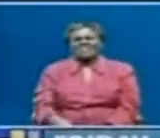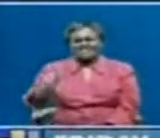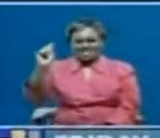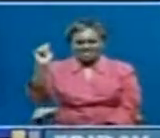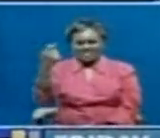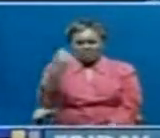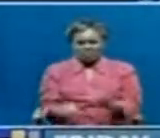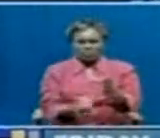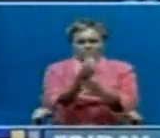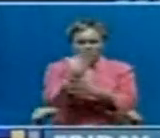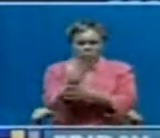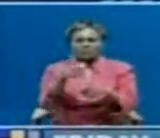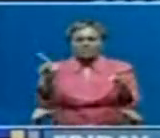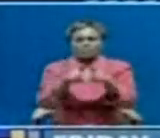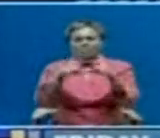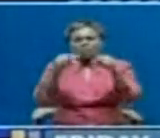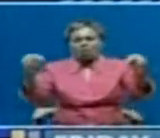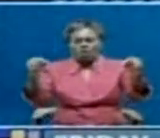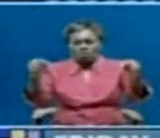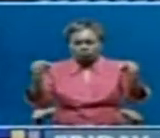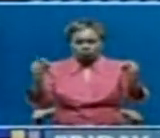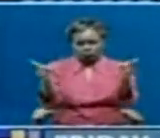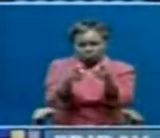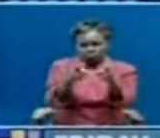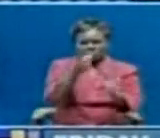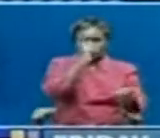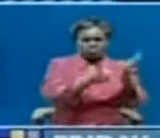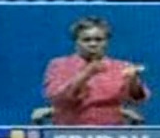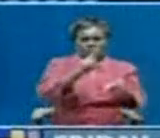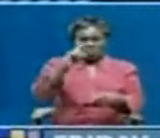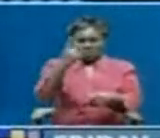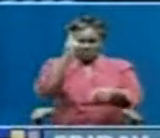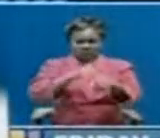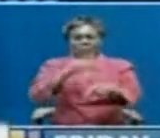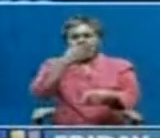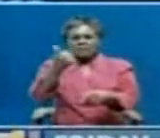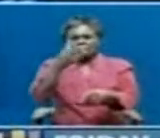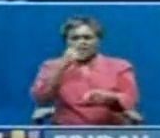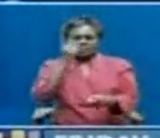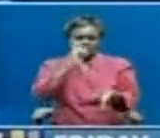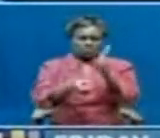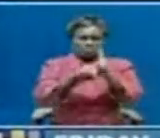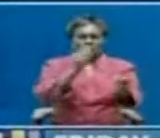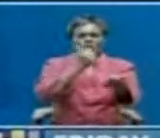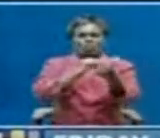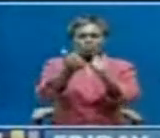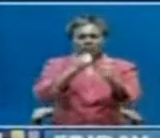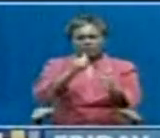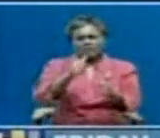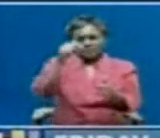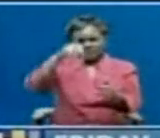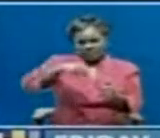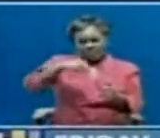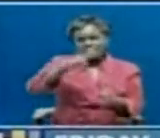Kenya's production line in long and middle distance running will once again see the best athletics talent the country has to offer